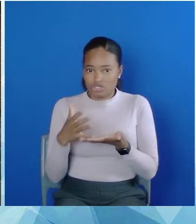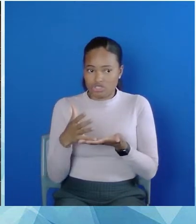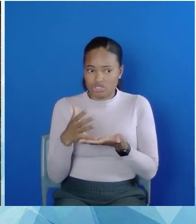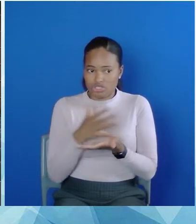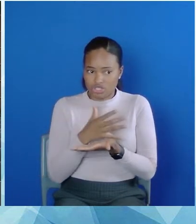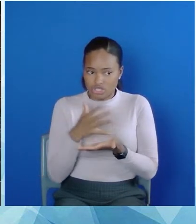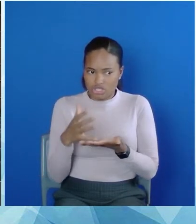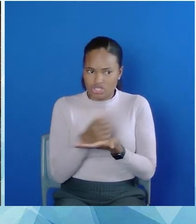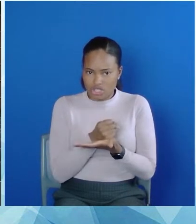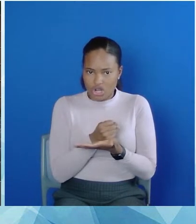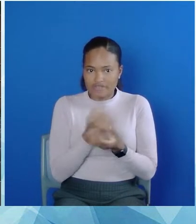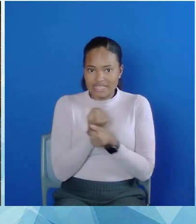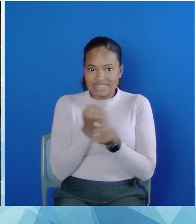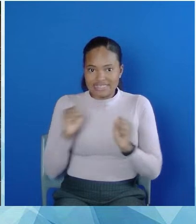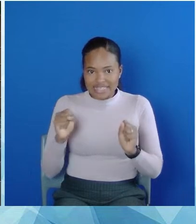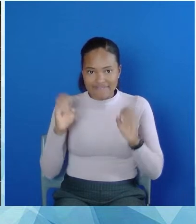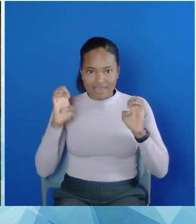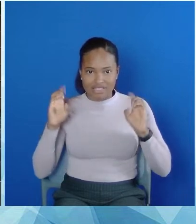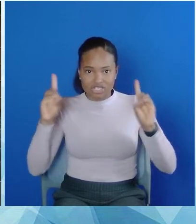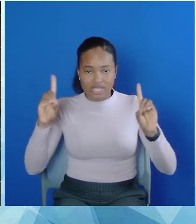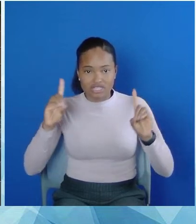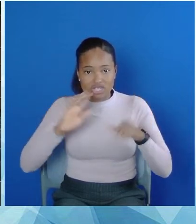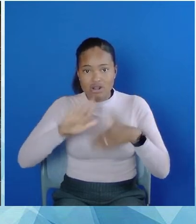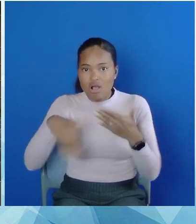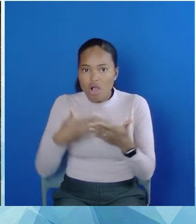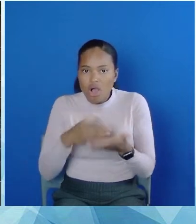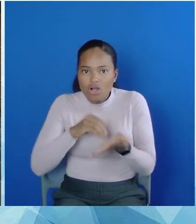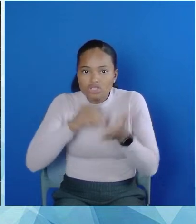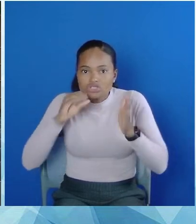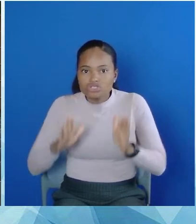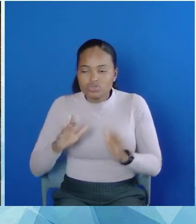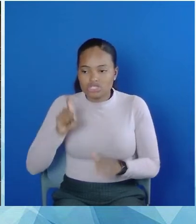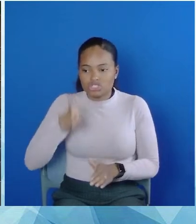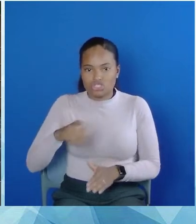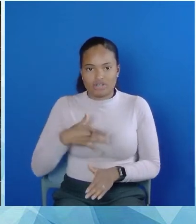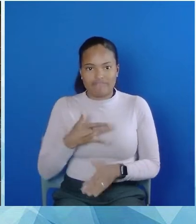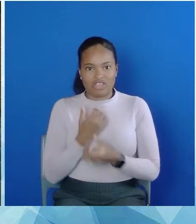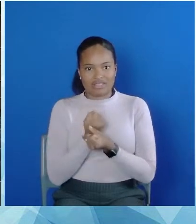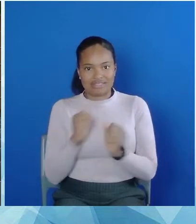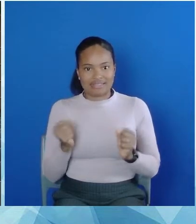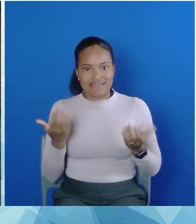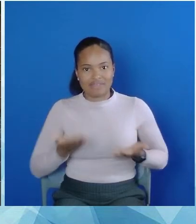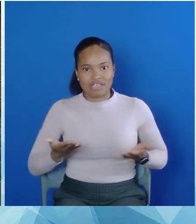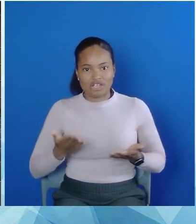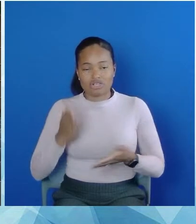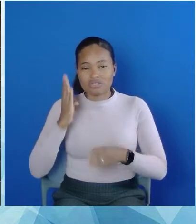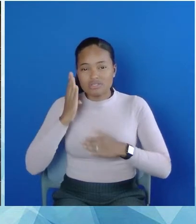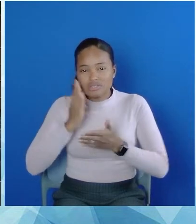kids deserve to be safe at school. Stop protecting the abusers.